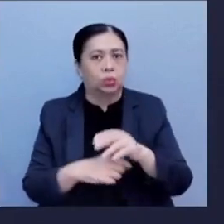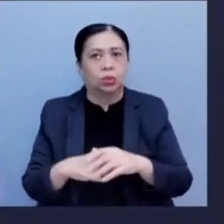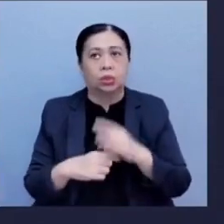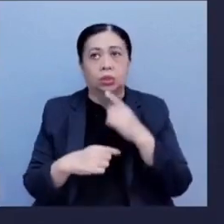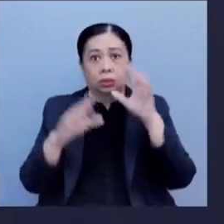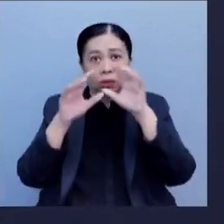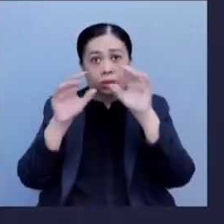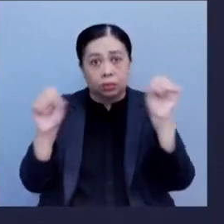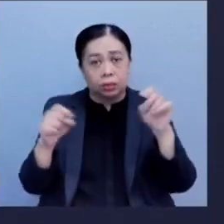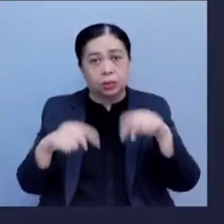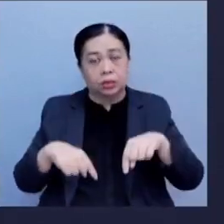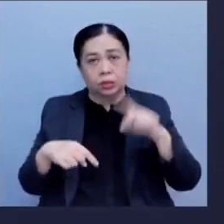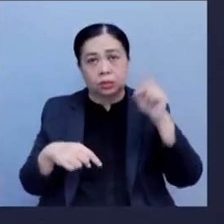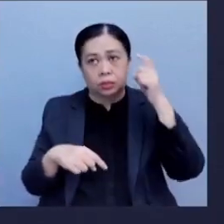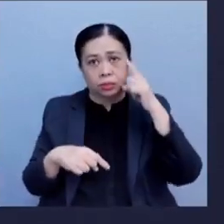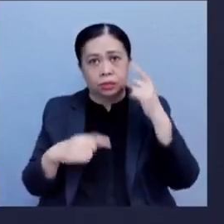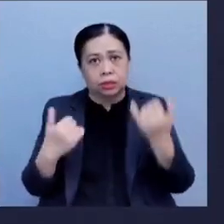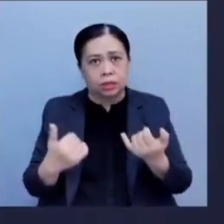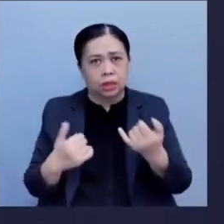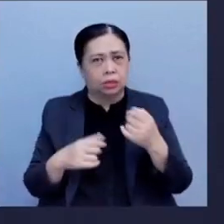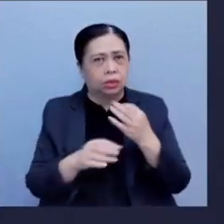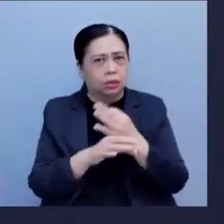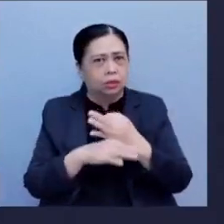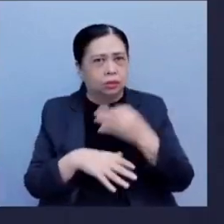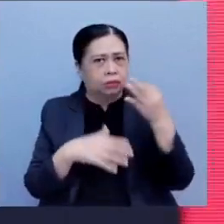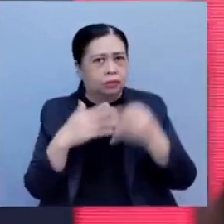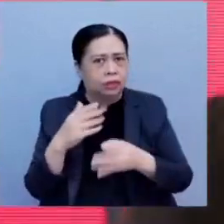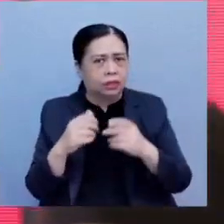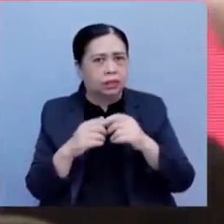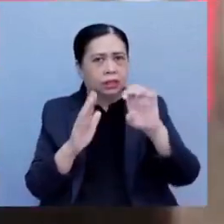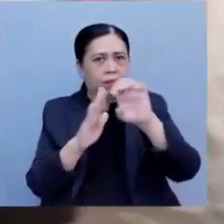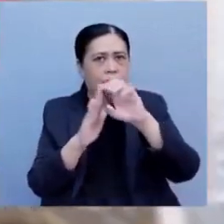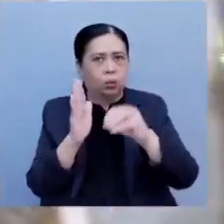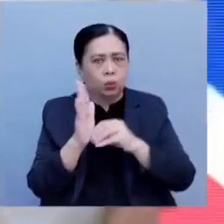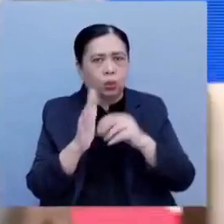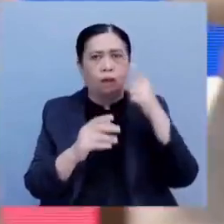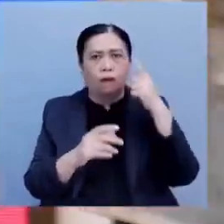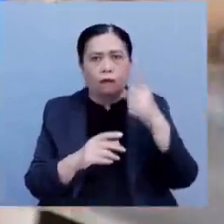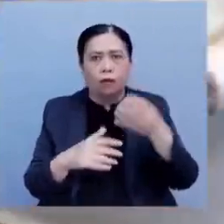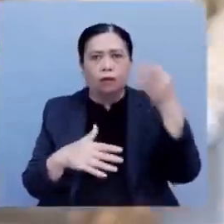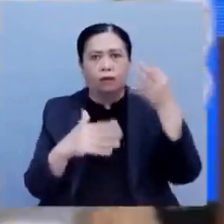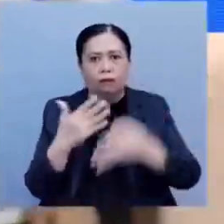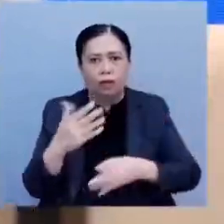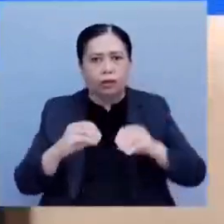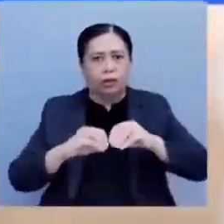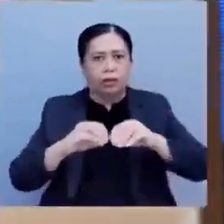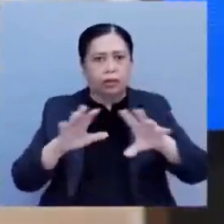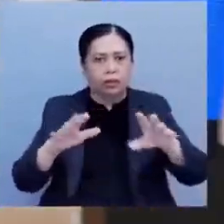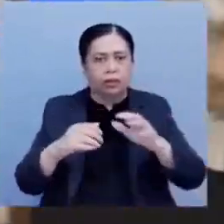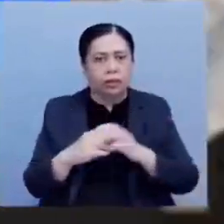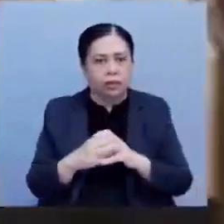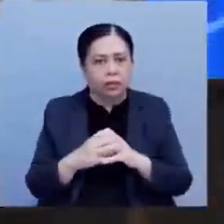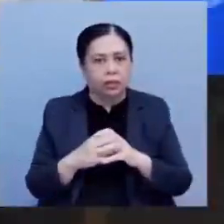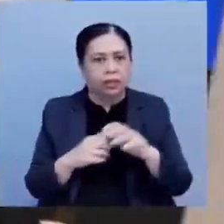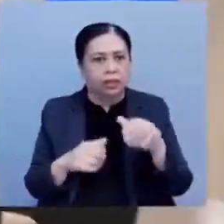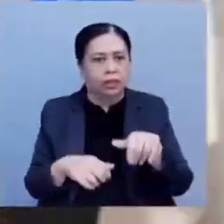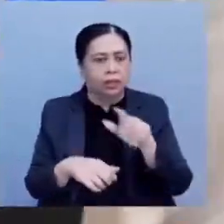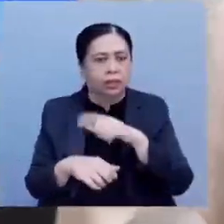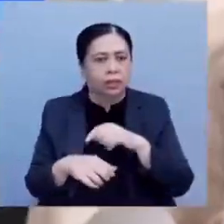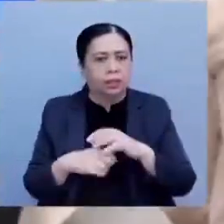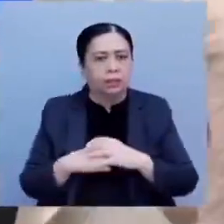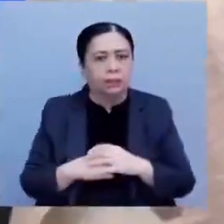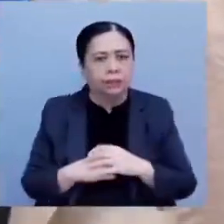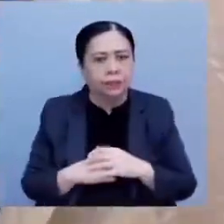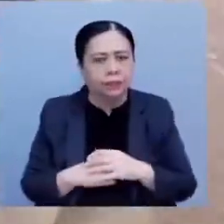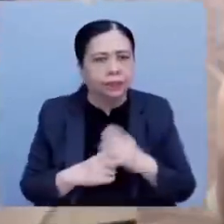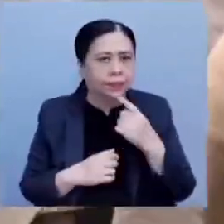his administration is now finalizing the executive order for the final implementation of the Mandanas-Crispia ruling, which he